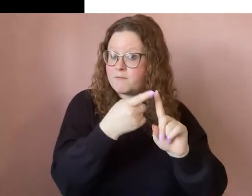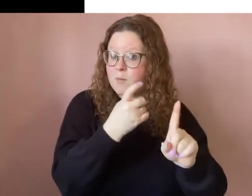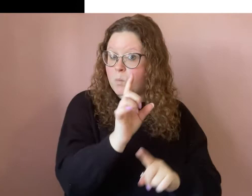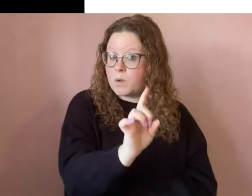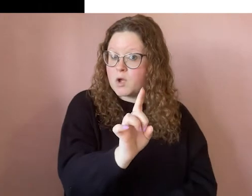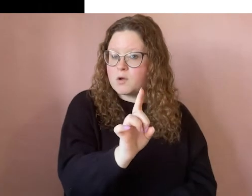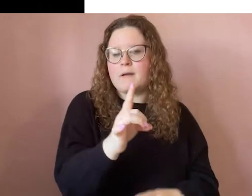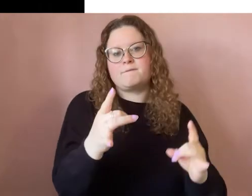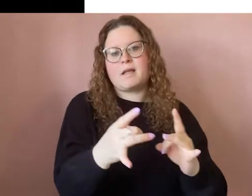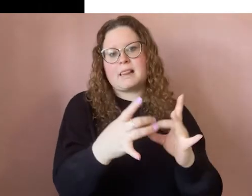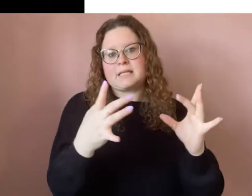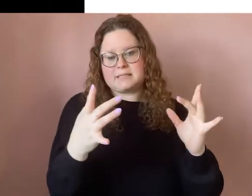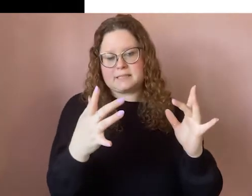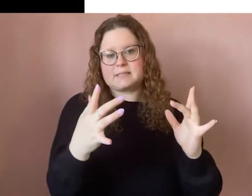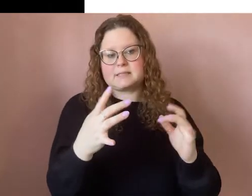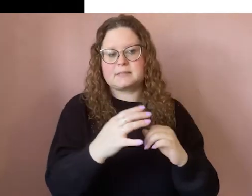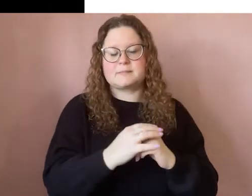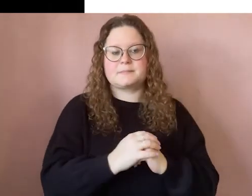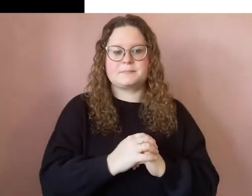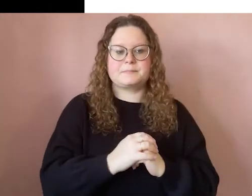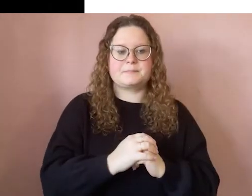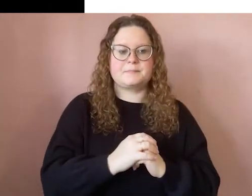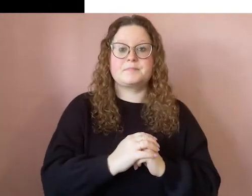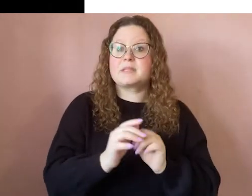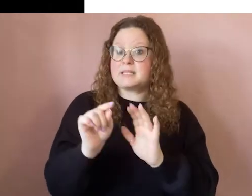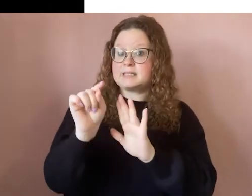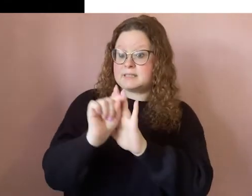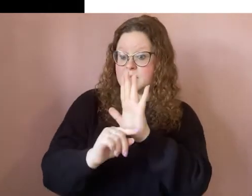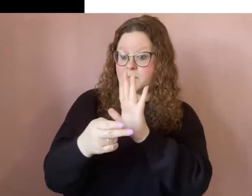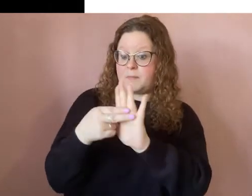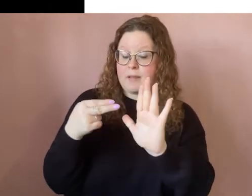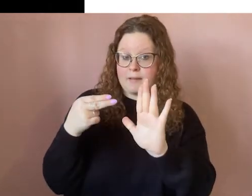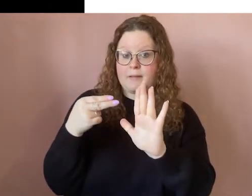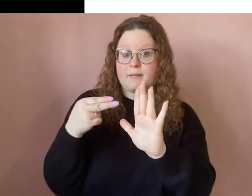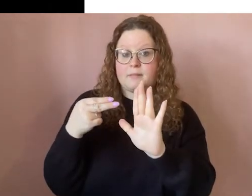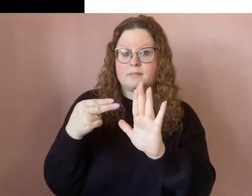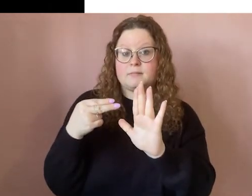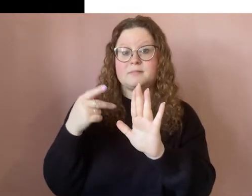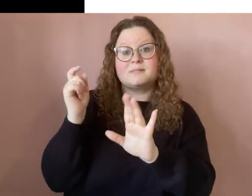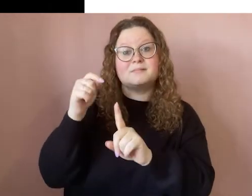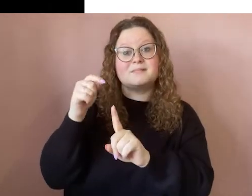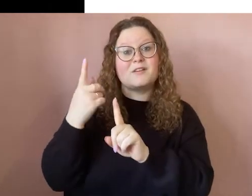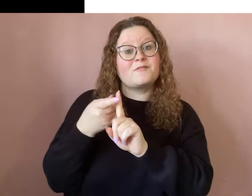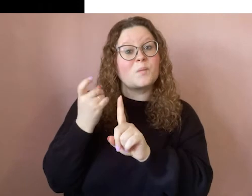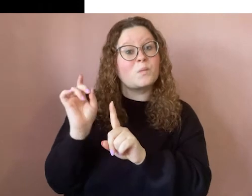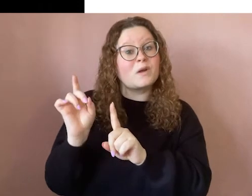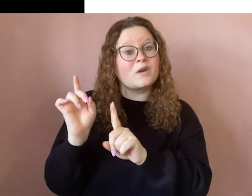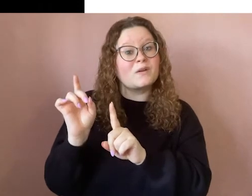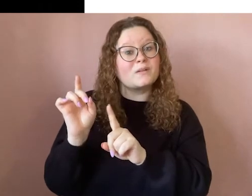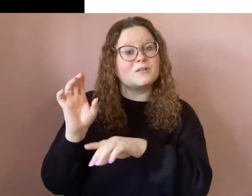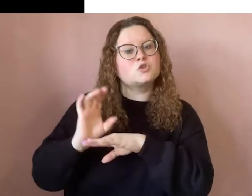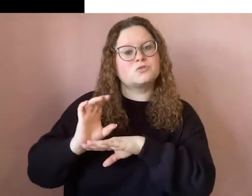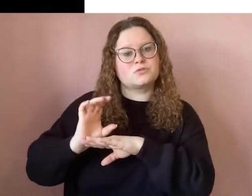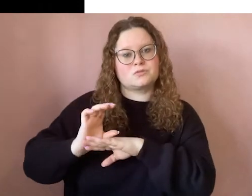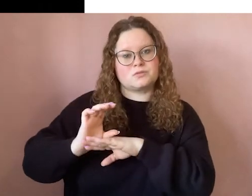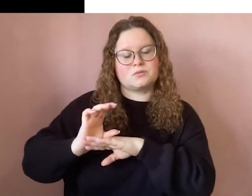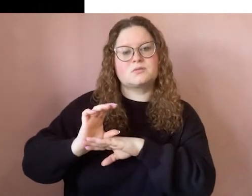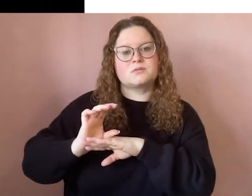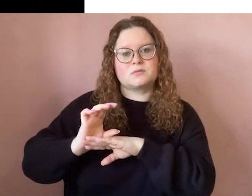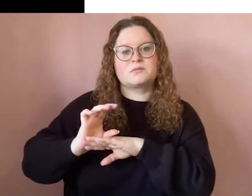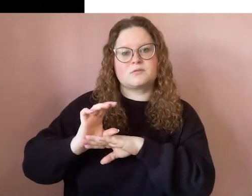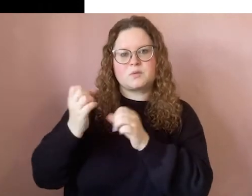That is the same thing with regard to the way some of us emerge in life: hostile,